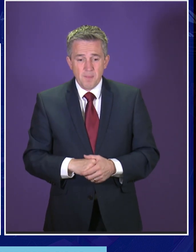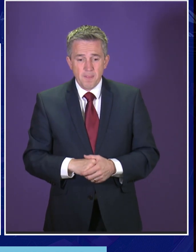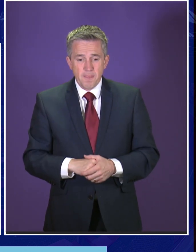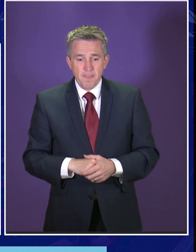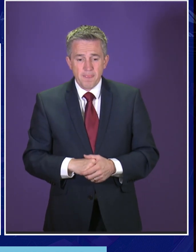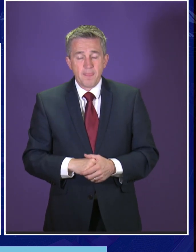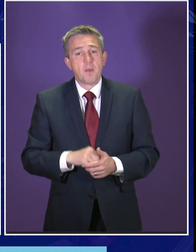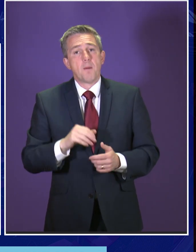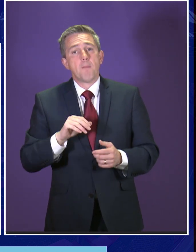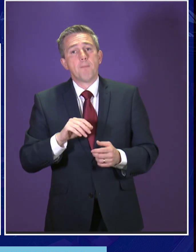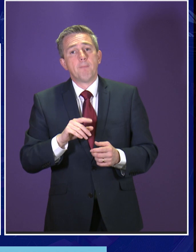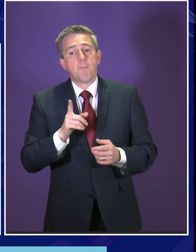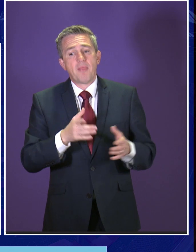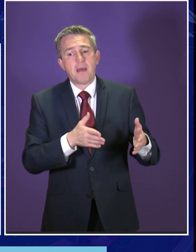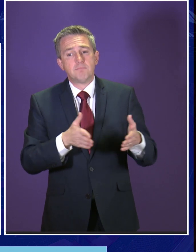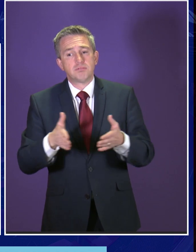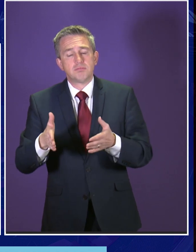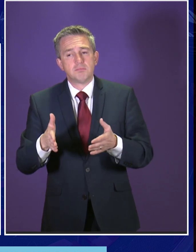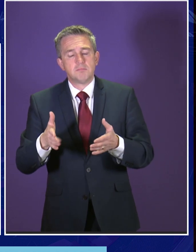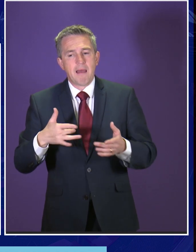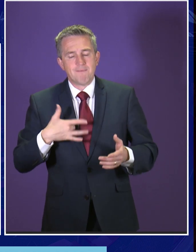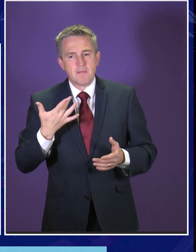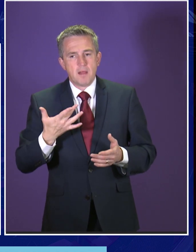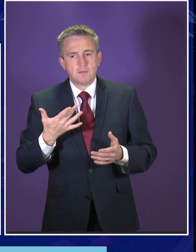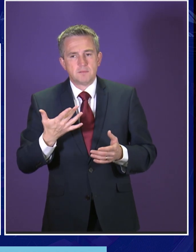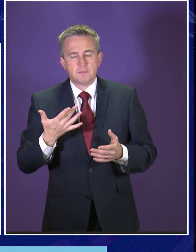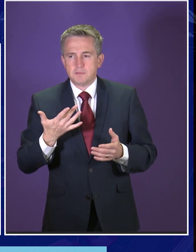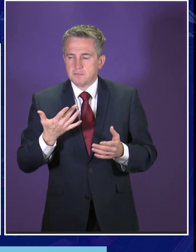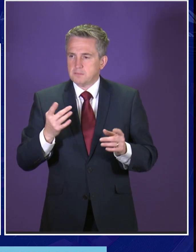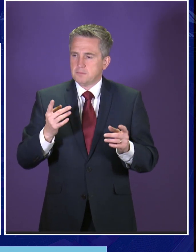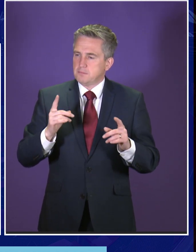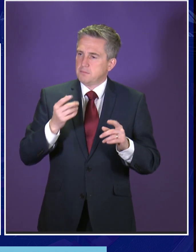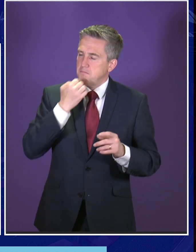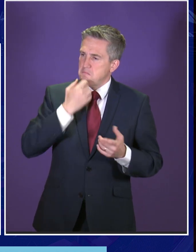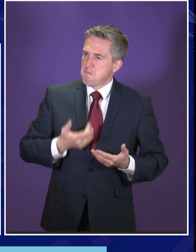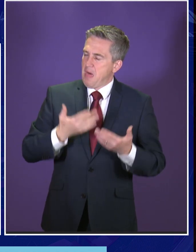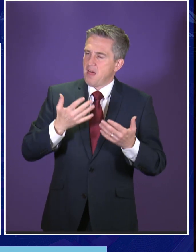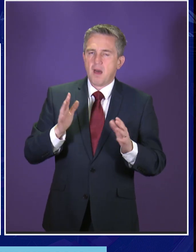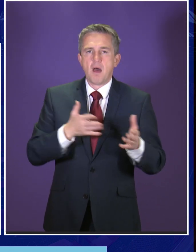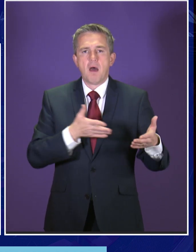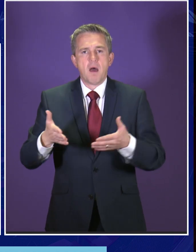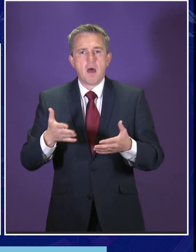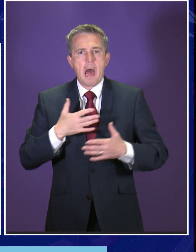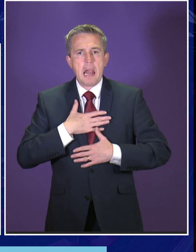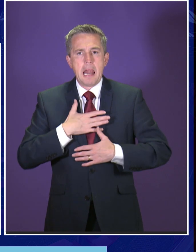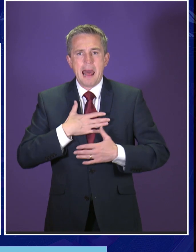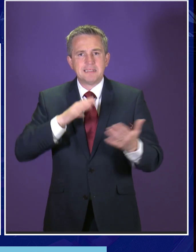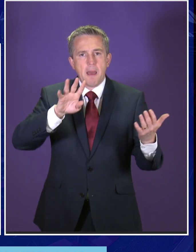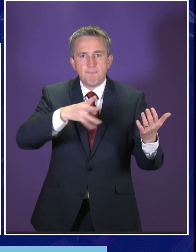by default, I became fascinated, because I believed I was so mathematically in tune, I became fascinated by